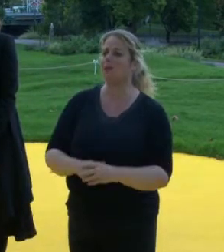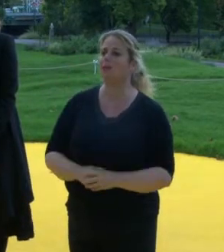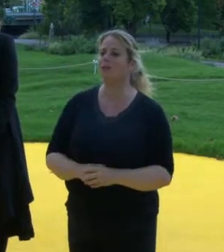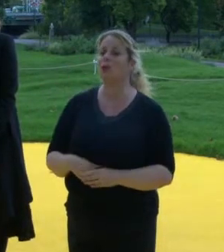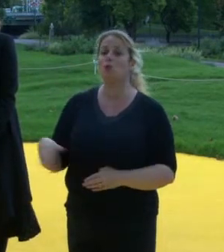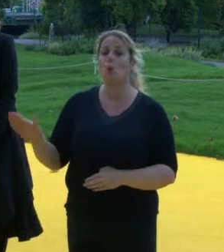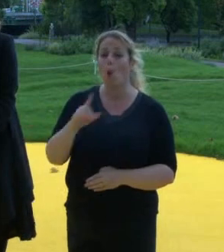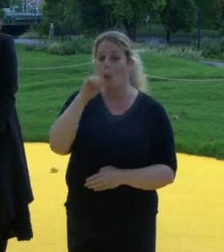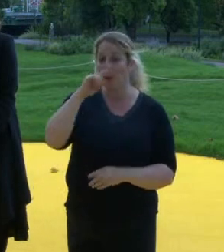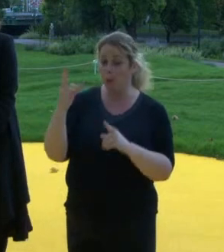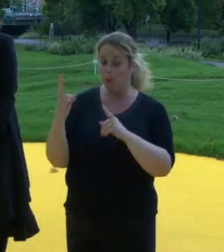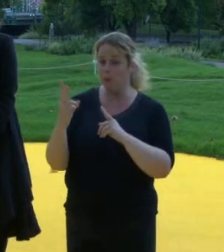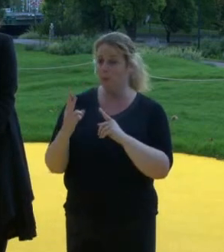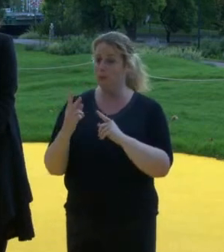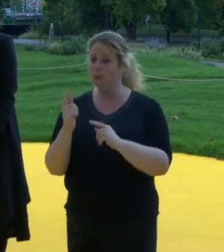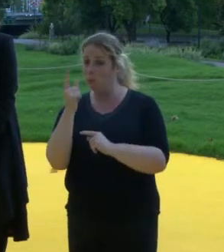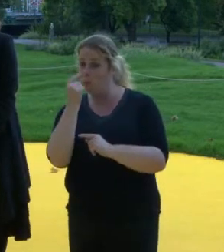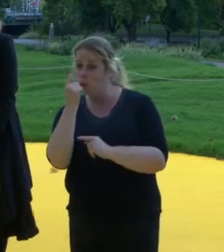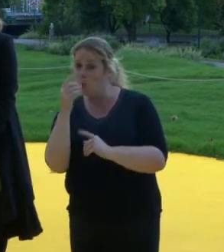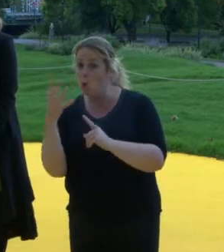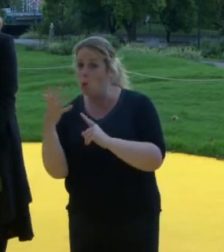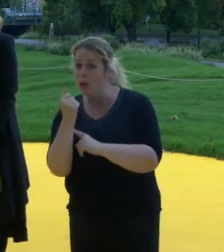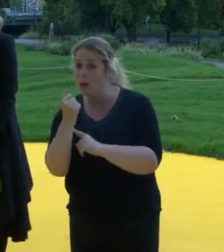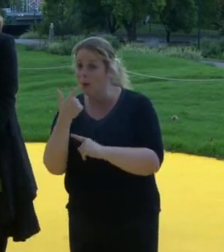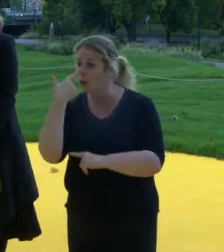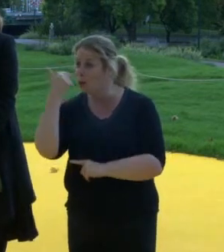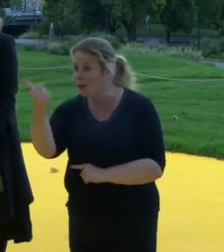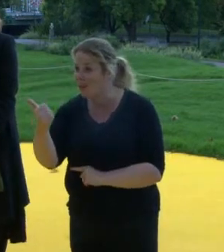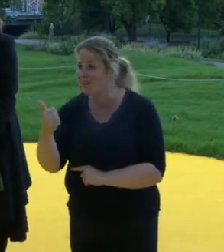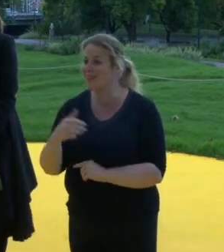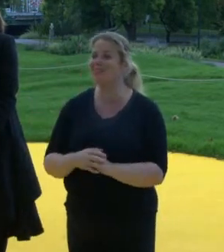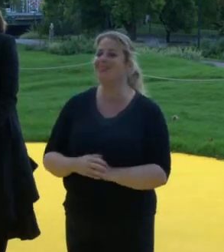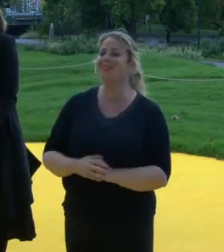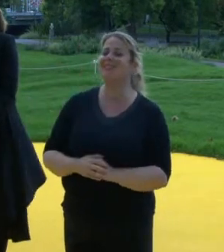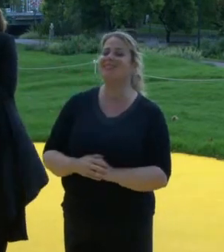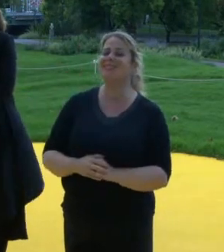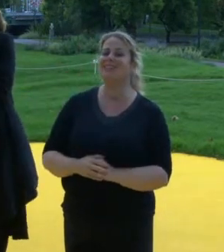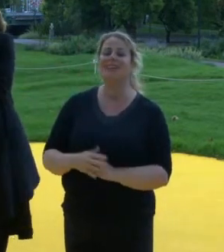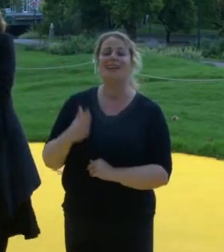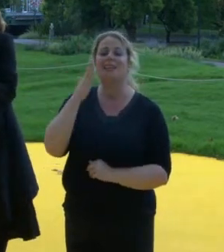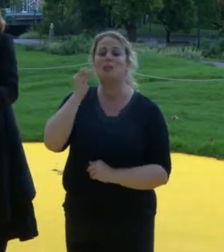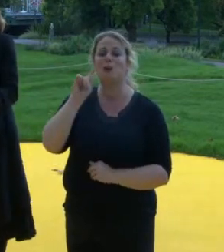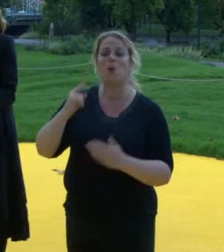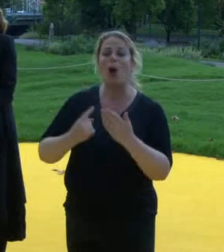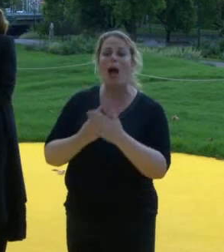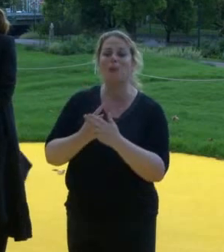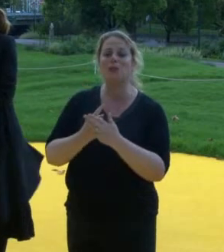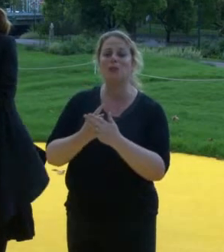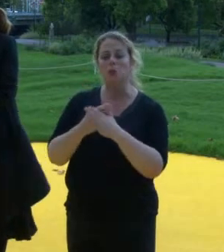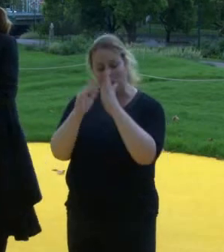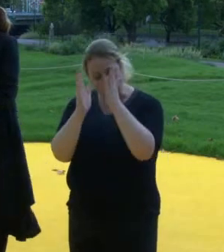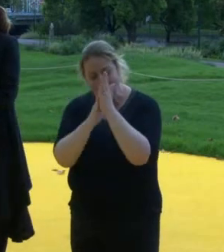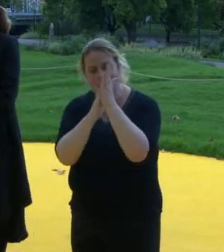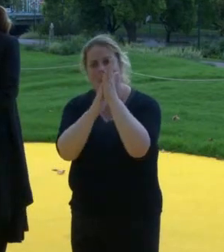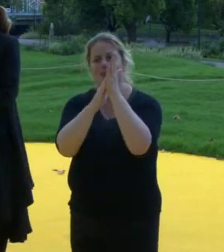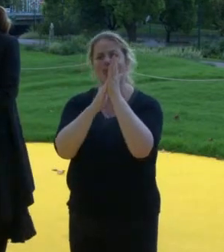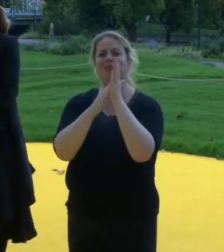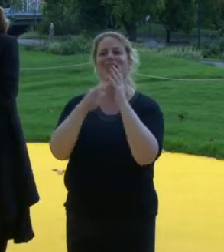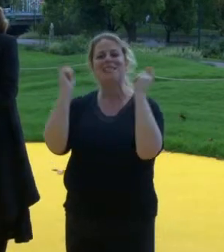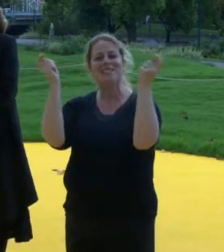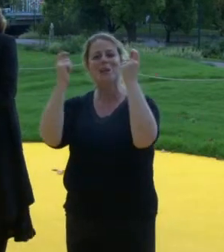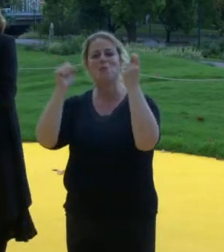luck. Whatever the result this evening, we applaud and we celebrate your achievement, and we thank you for the contribution you've